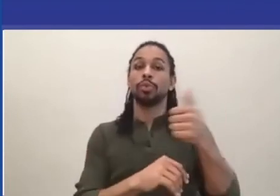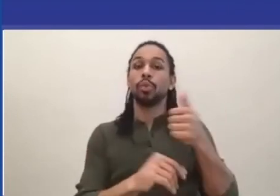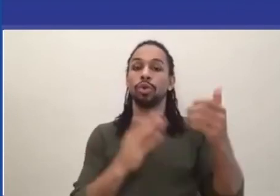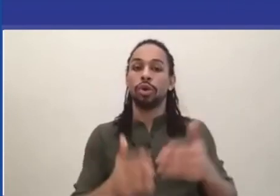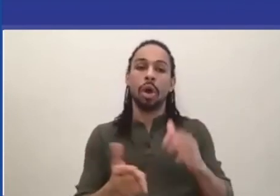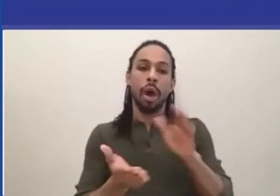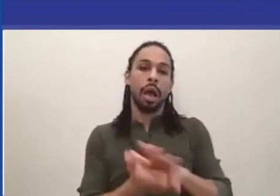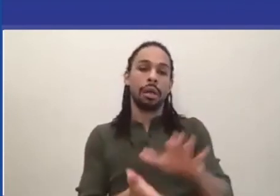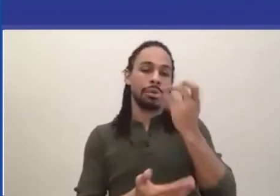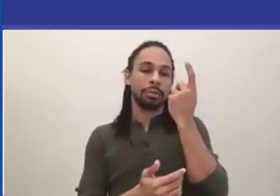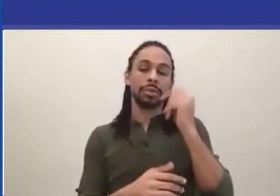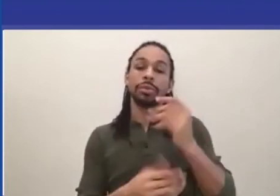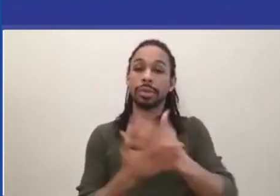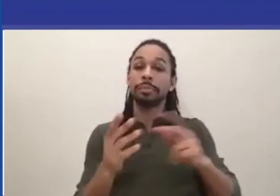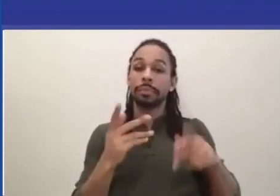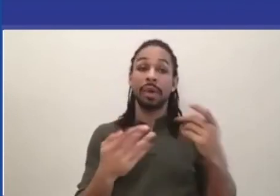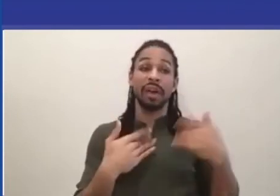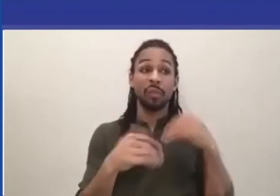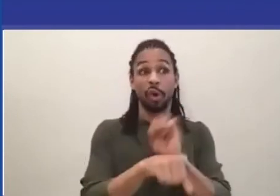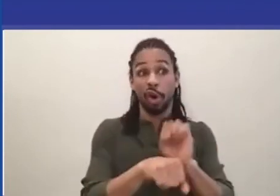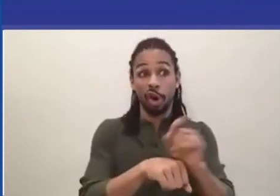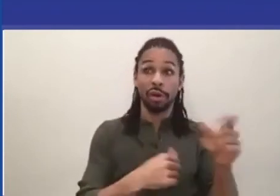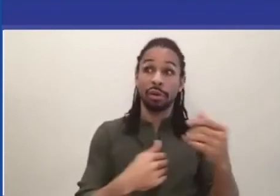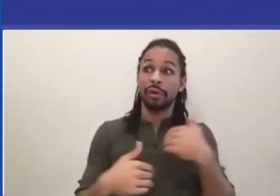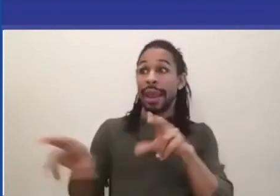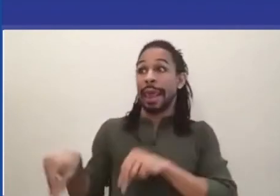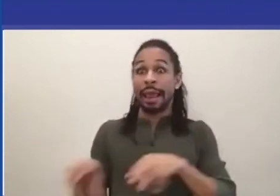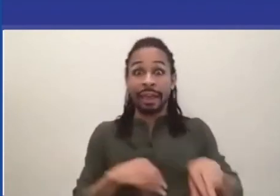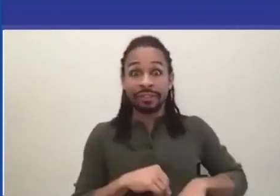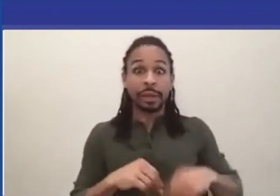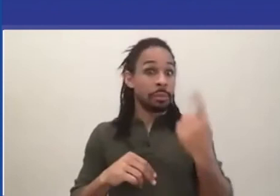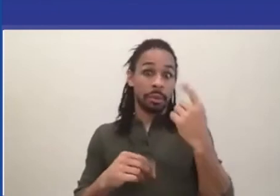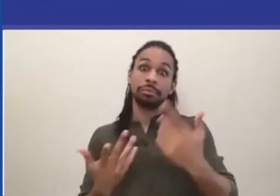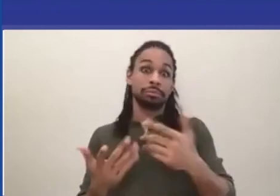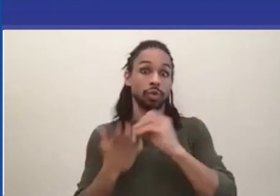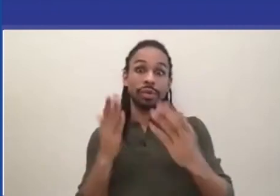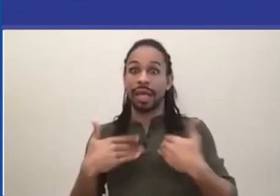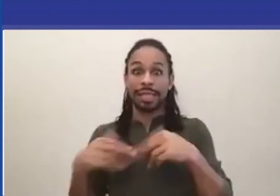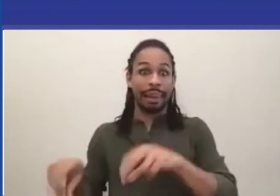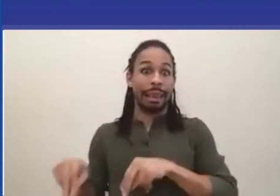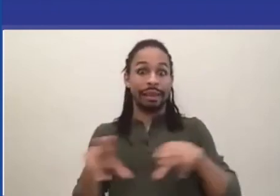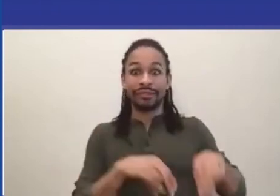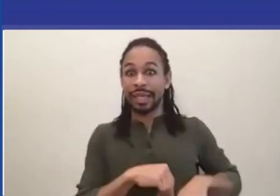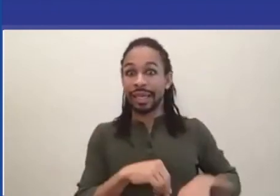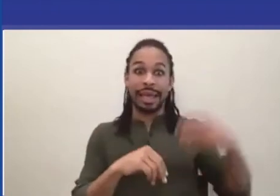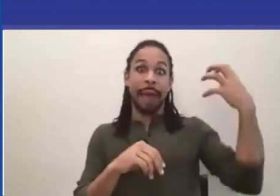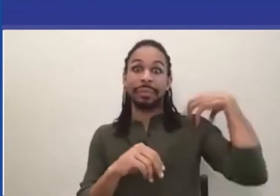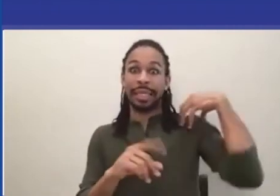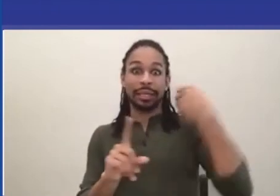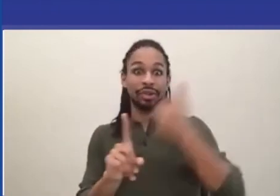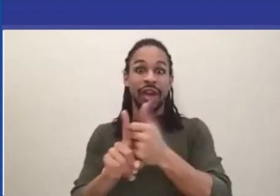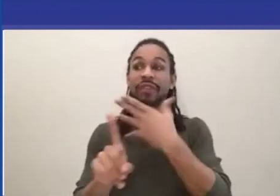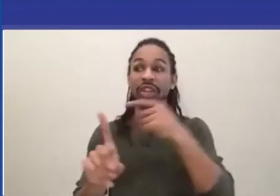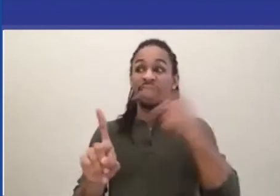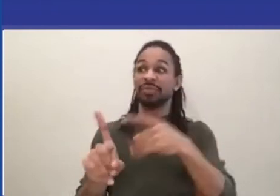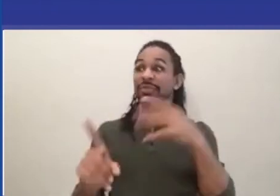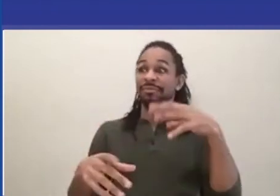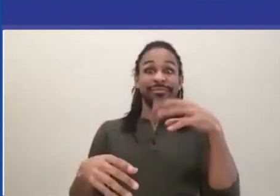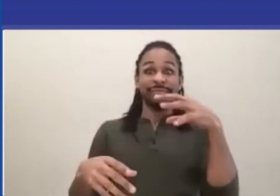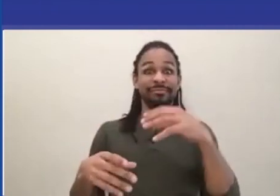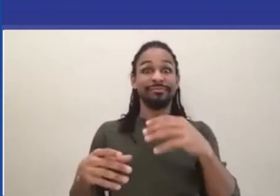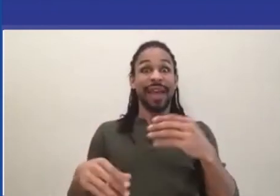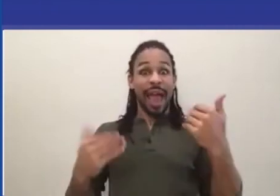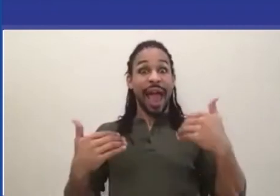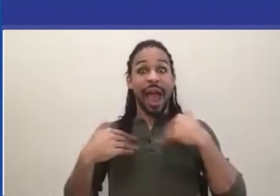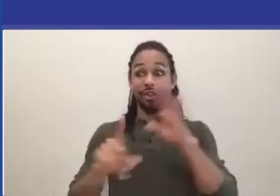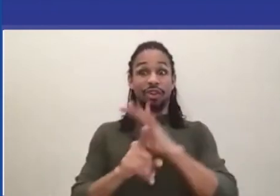captain, and she was in her Navy uniform on that ship, like being in my dance history course. And she was